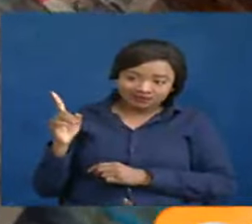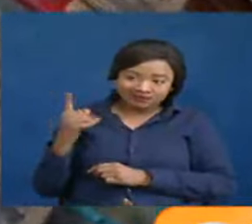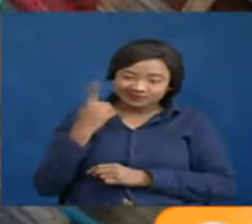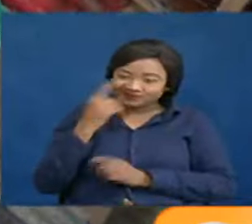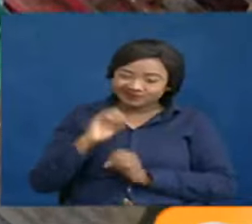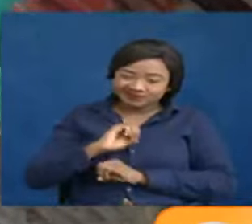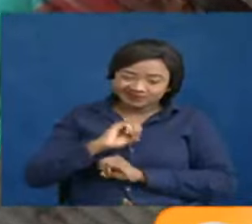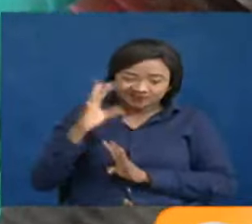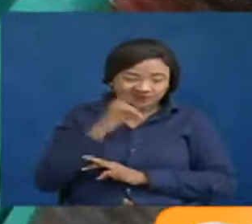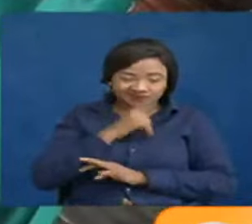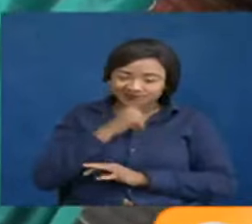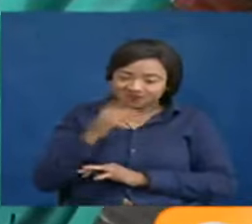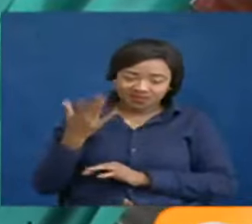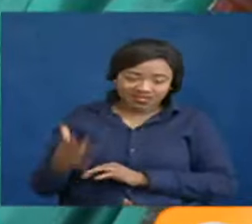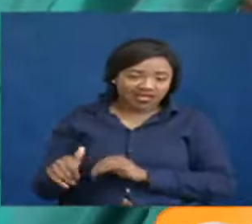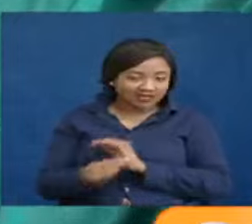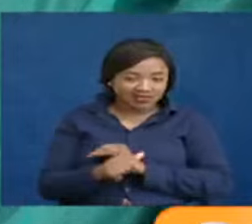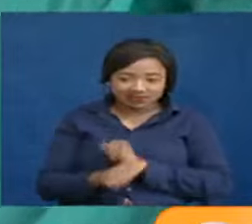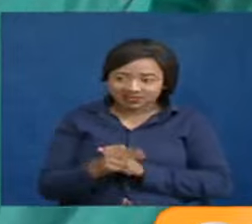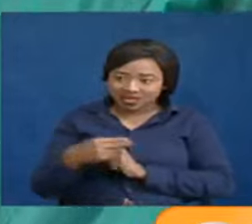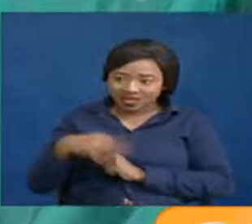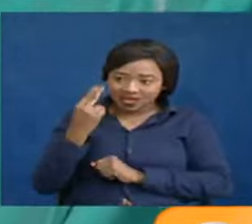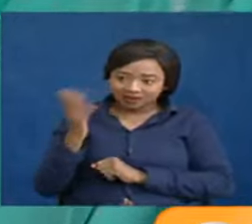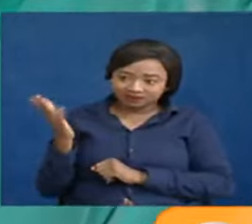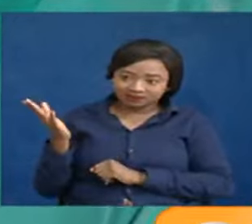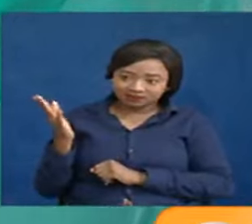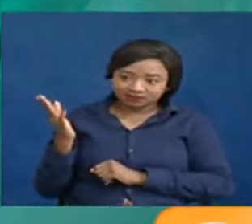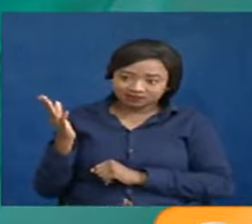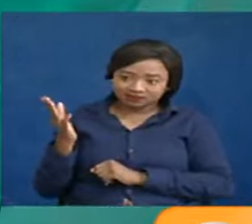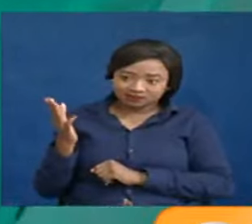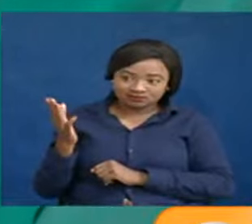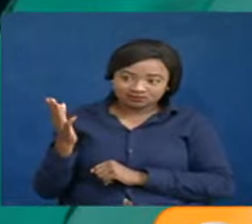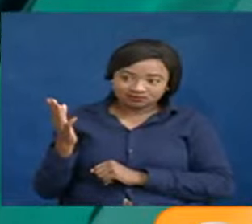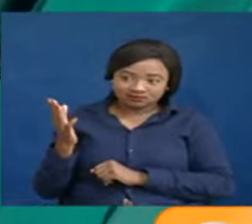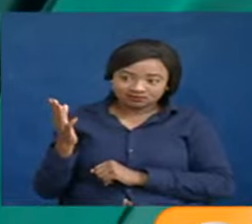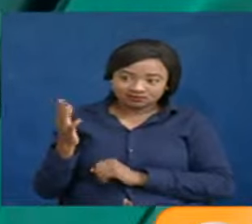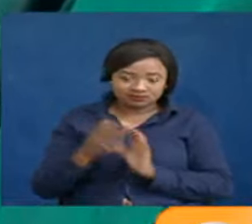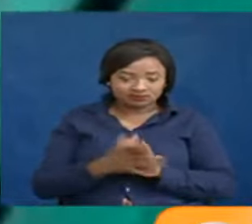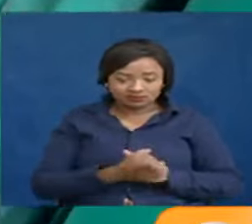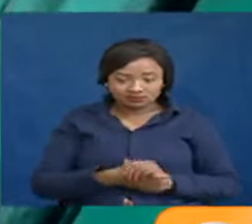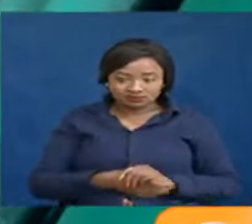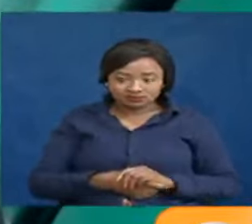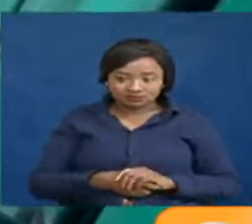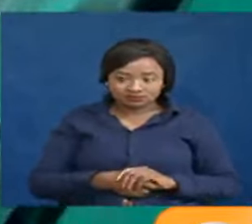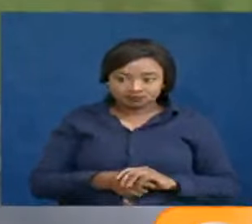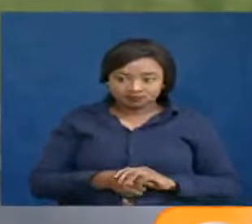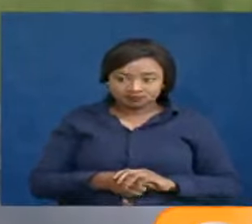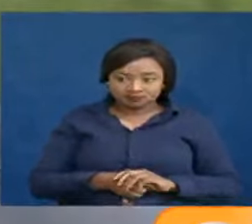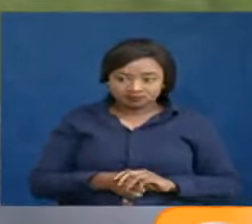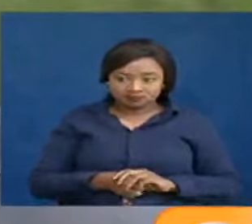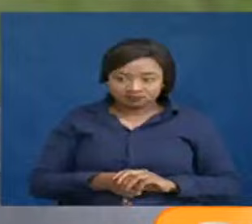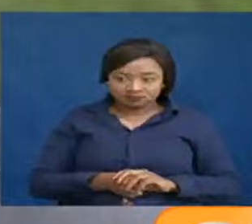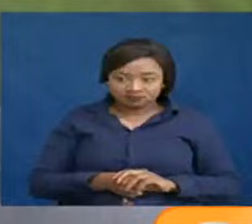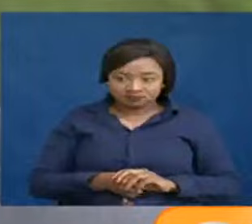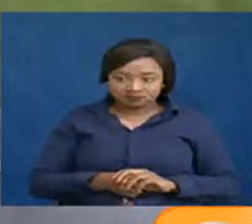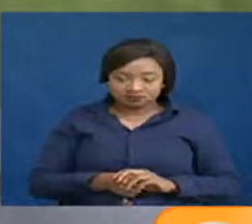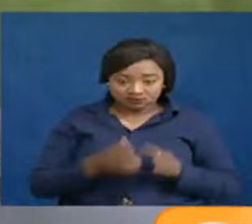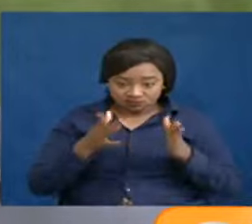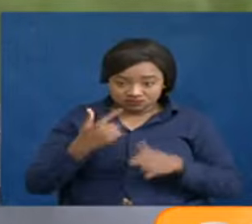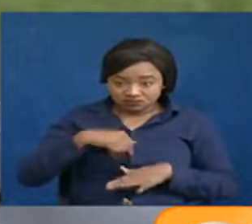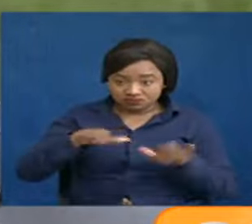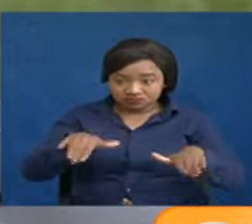glaring in this neighborhood, with heavy building materials carelessly hanging from the construction site. We are waiting to hear what the